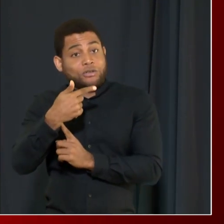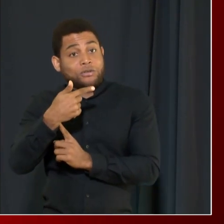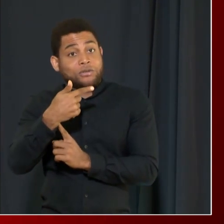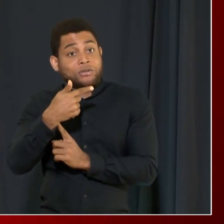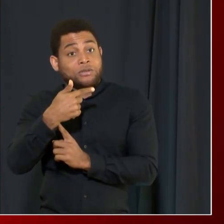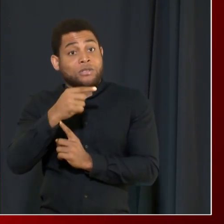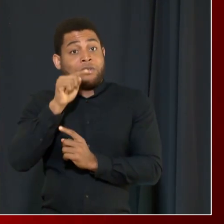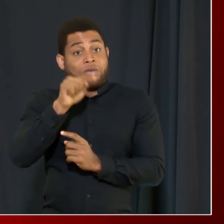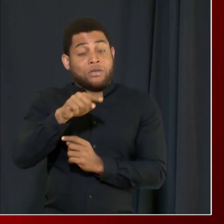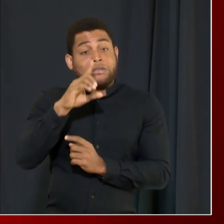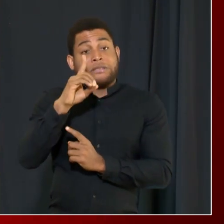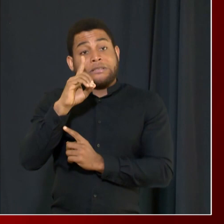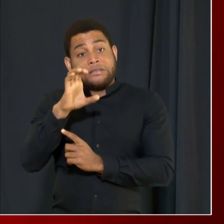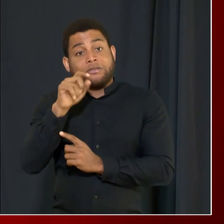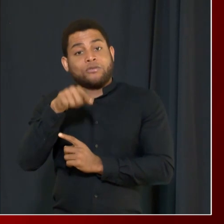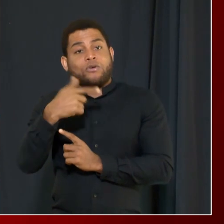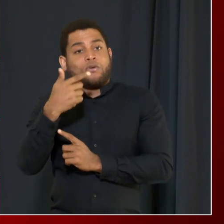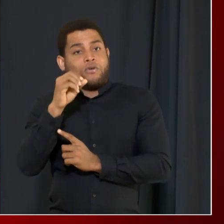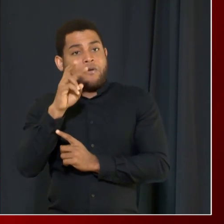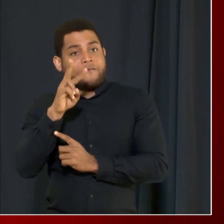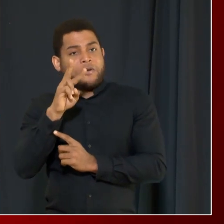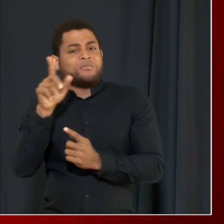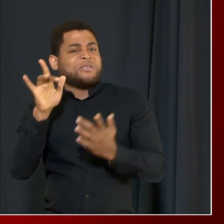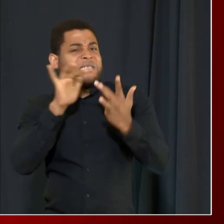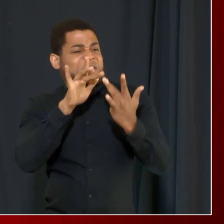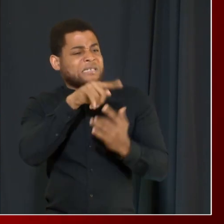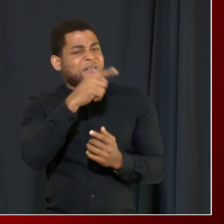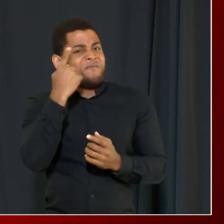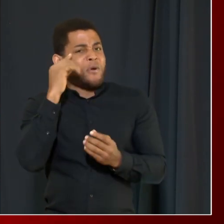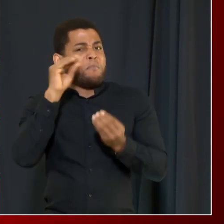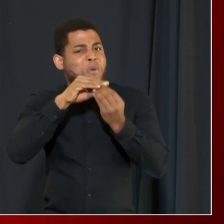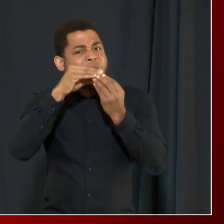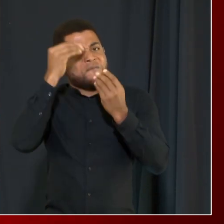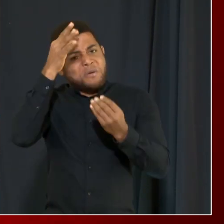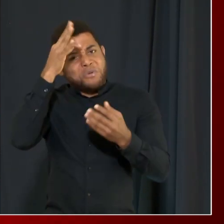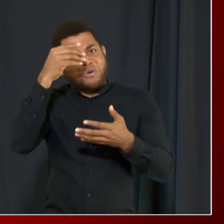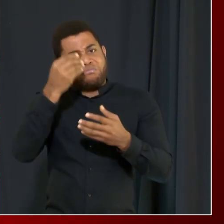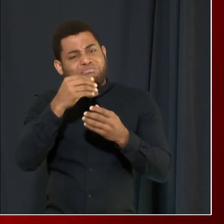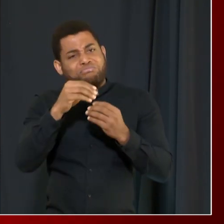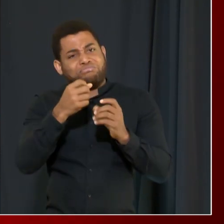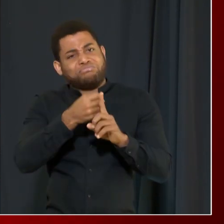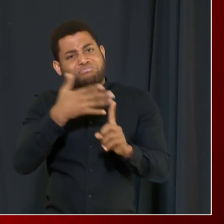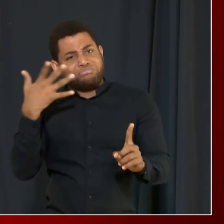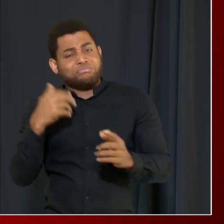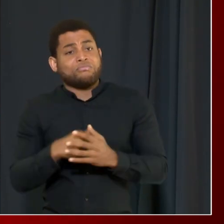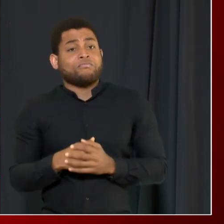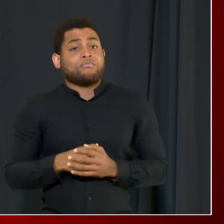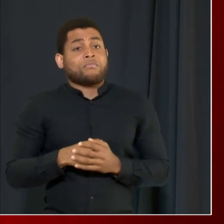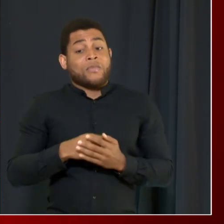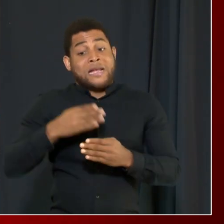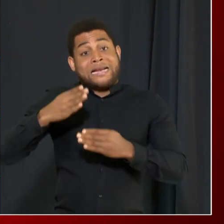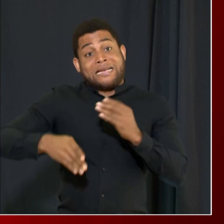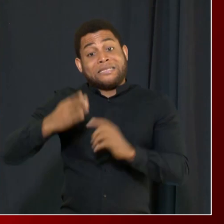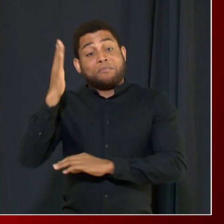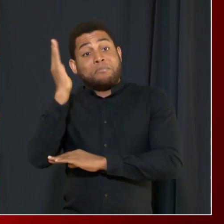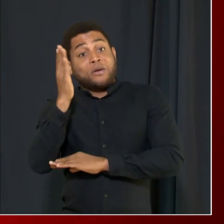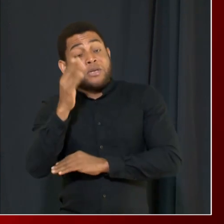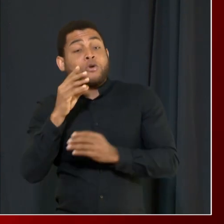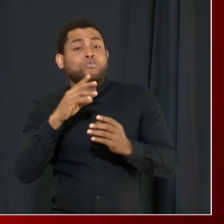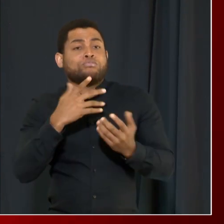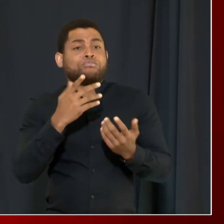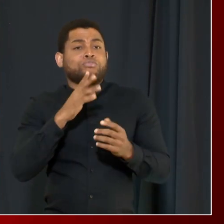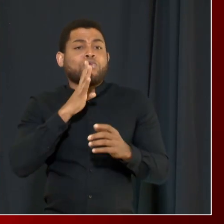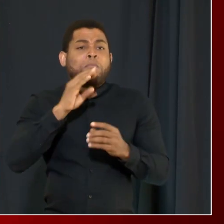ovsjg.dc.gov. And we'll come back at the end of the presentation to talk a little bit about school